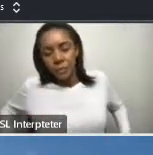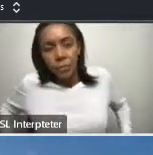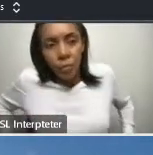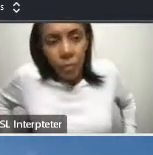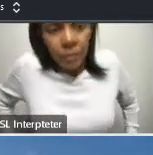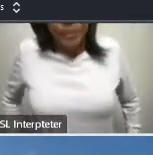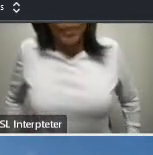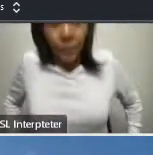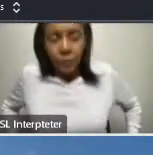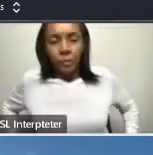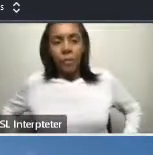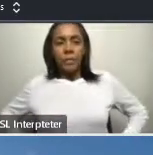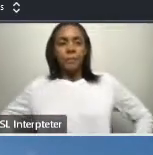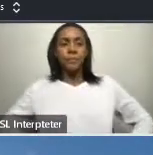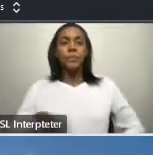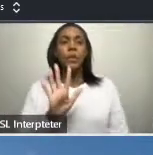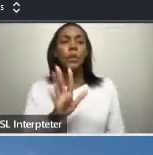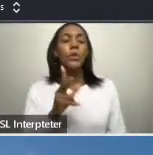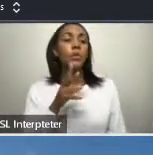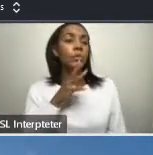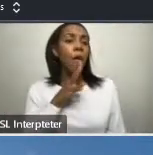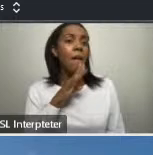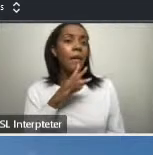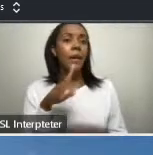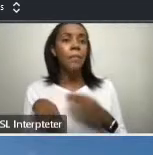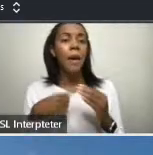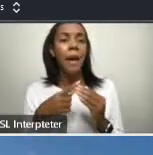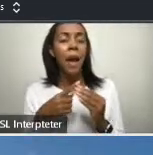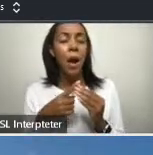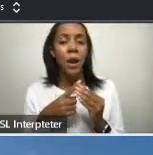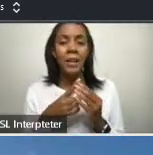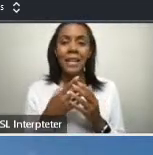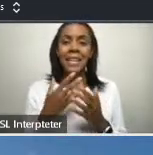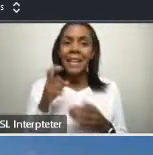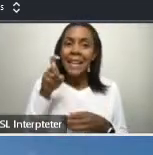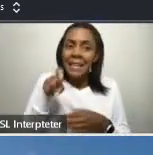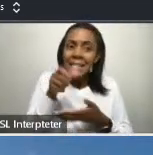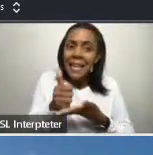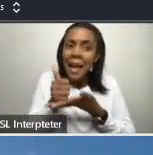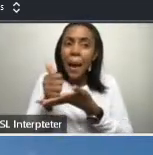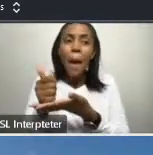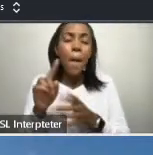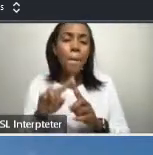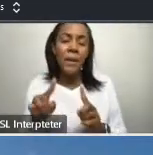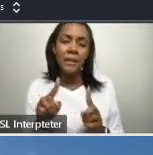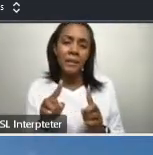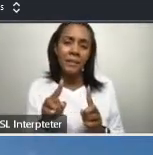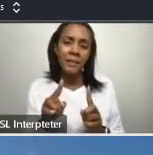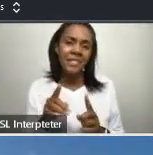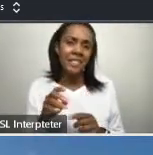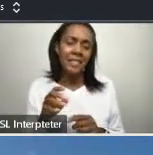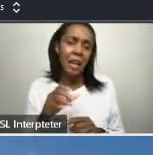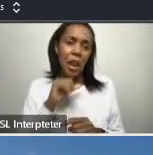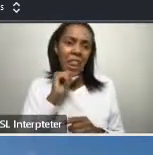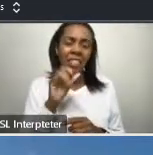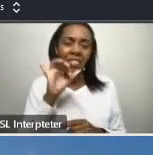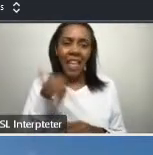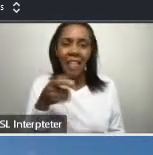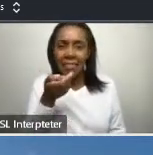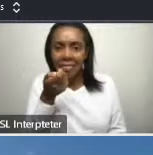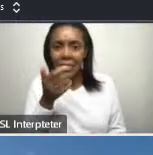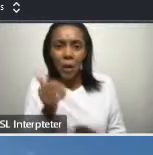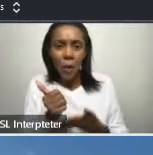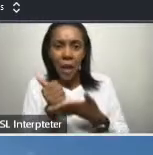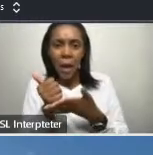that you're talking about, it needs a little help, but it don't really kind of need that little help right there, because